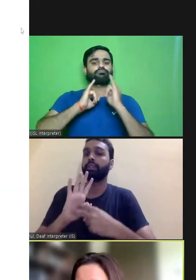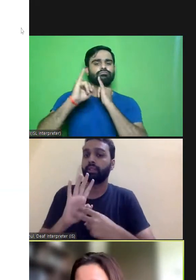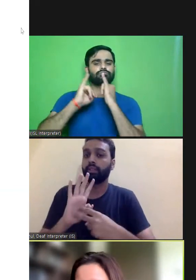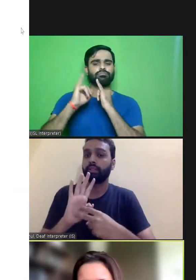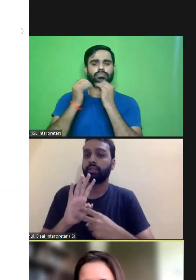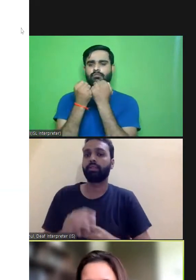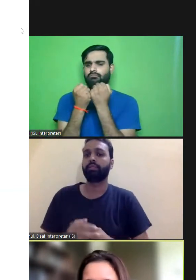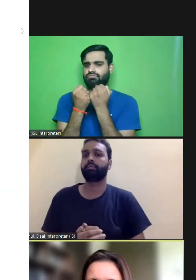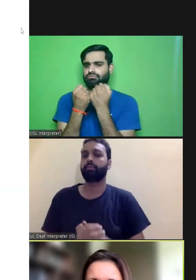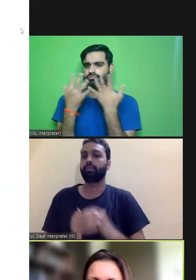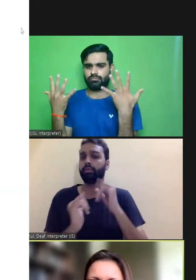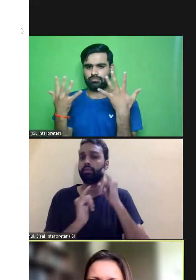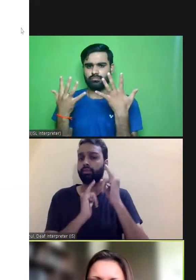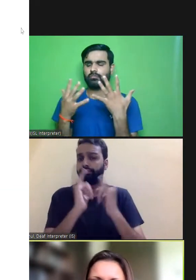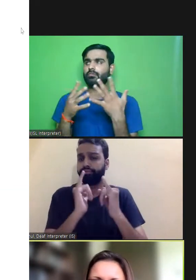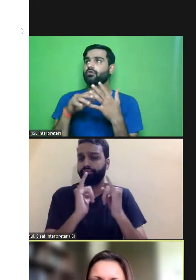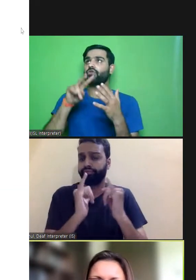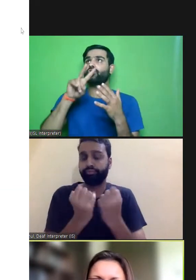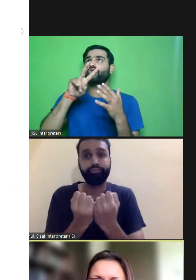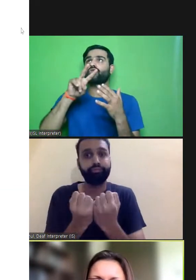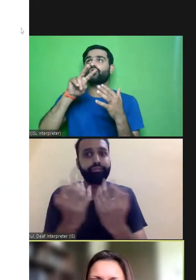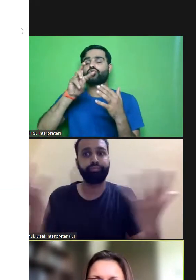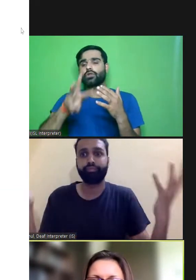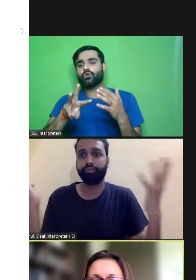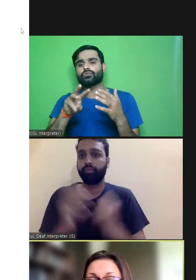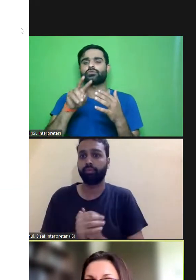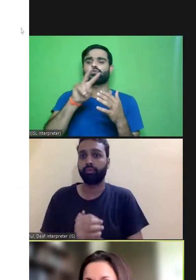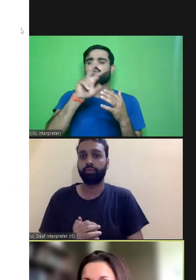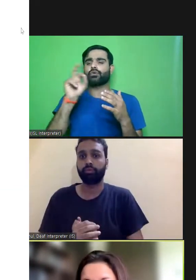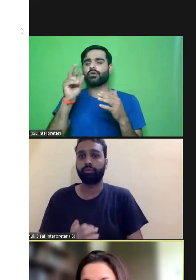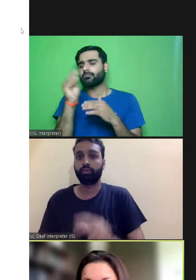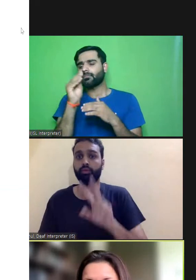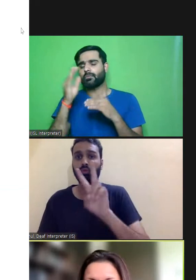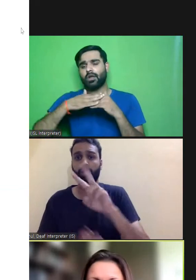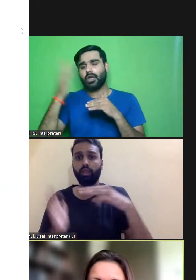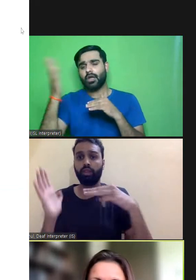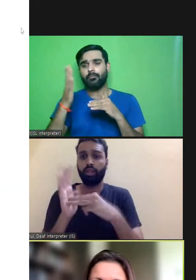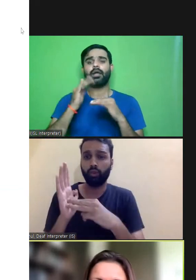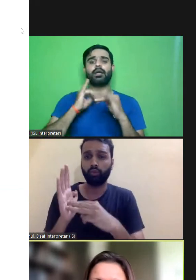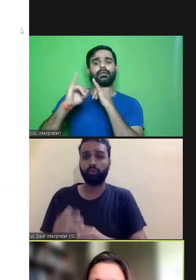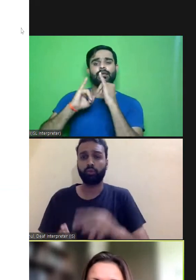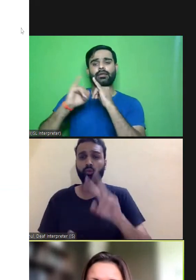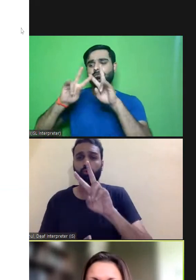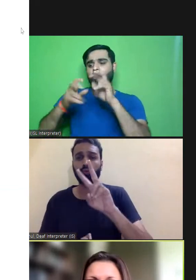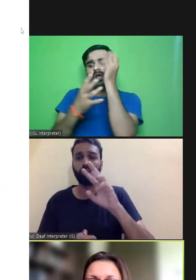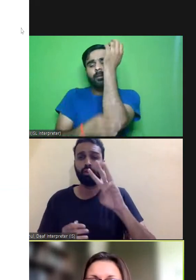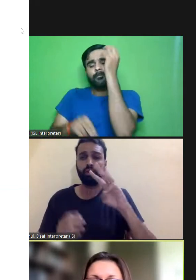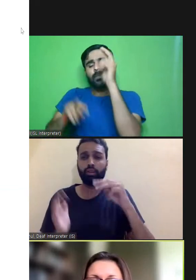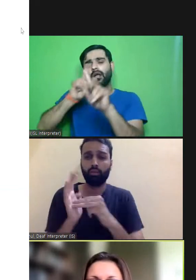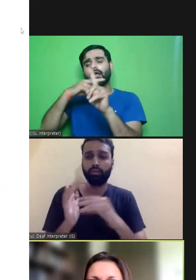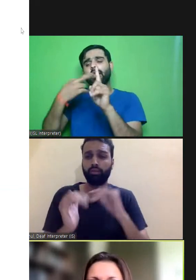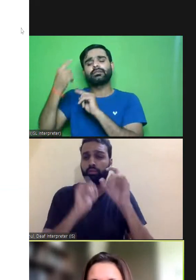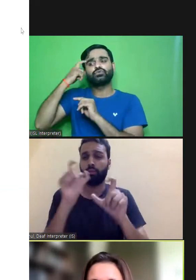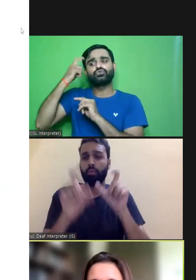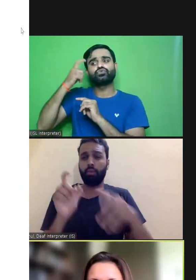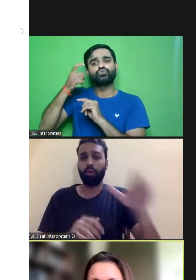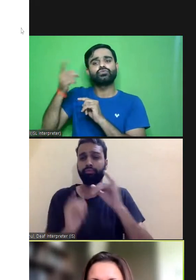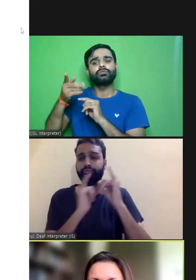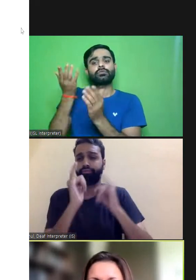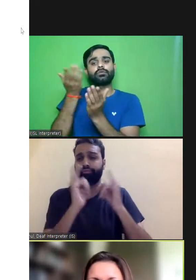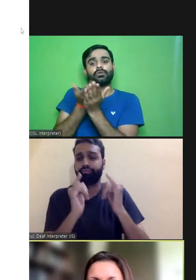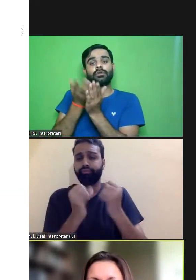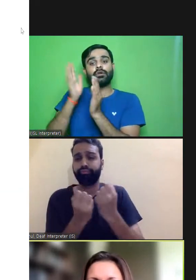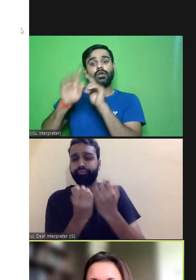than 200 people around the world, and they ask them what is poverty for them. And these are some of the quotes that they